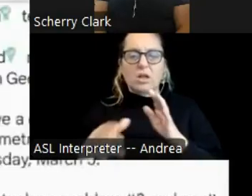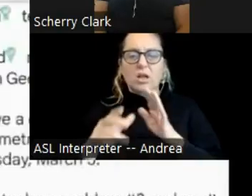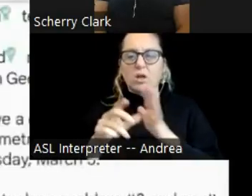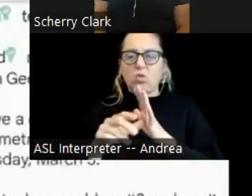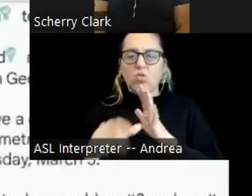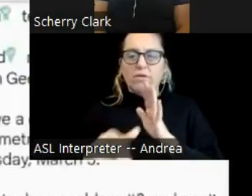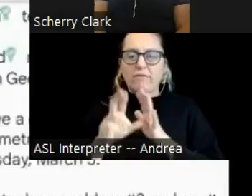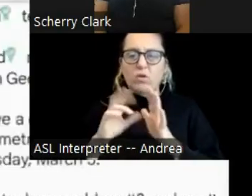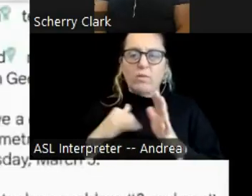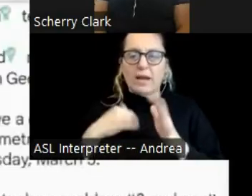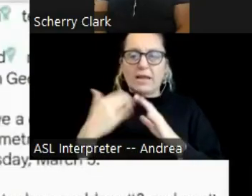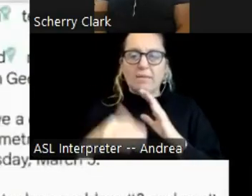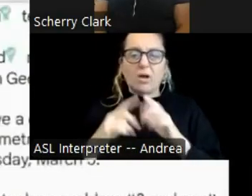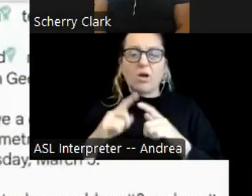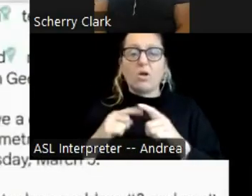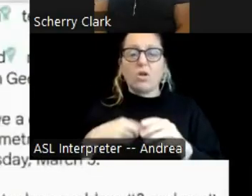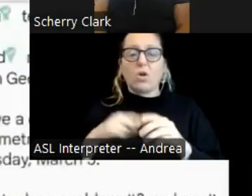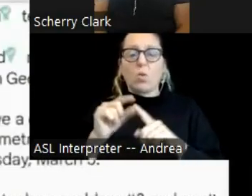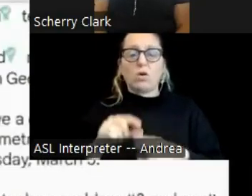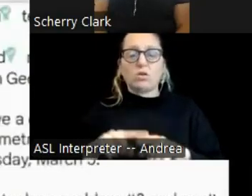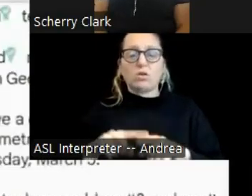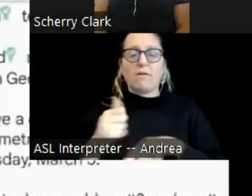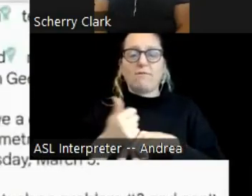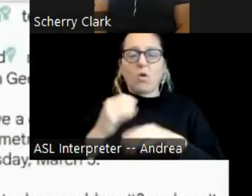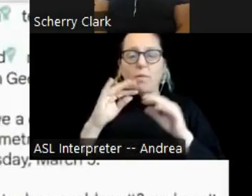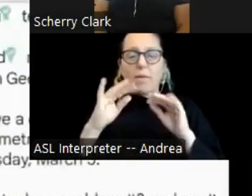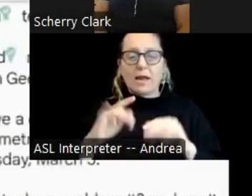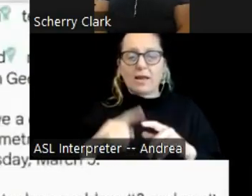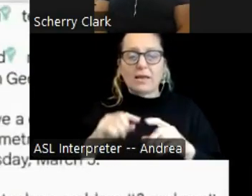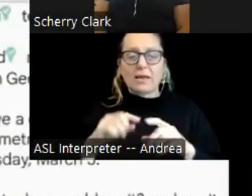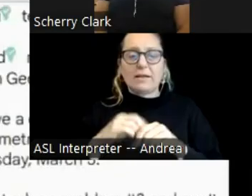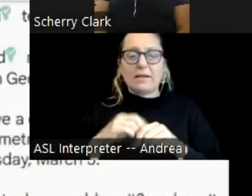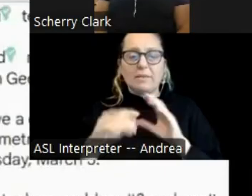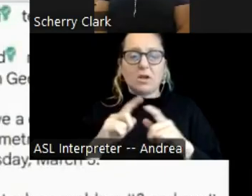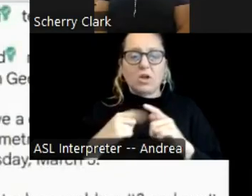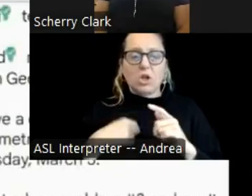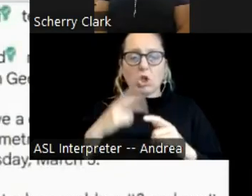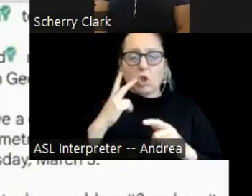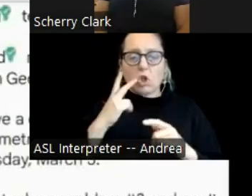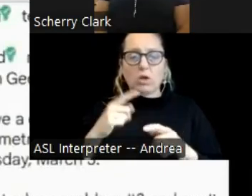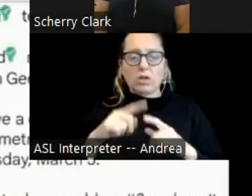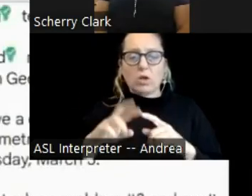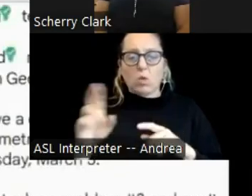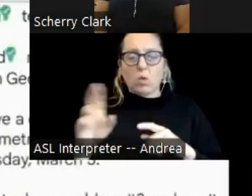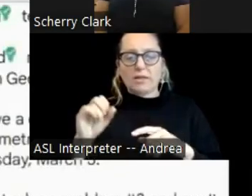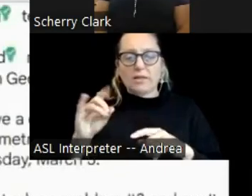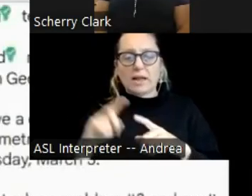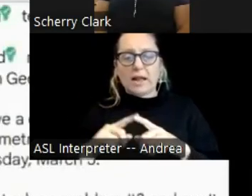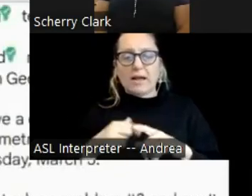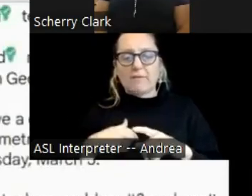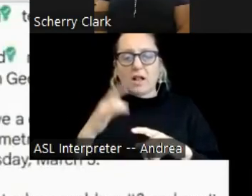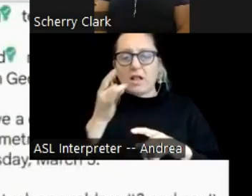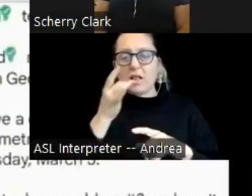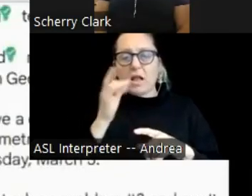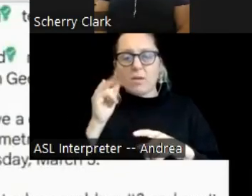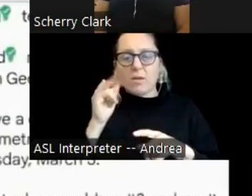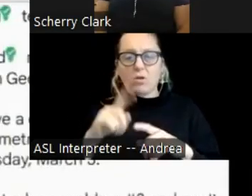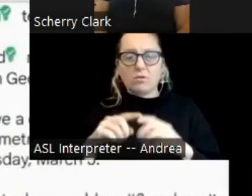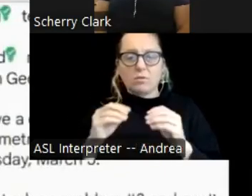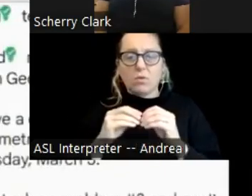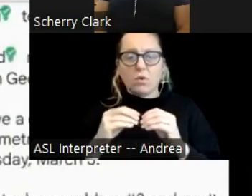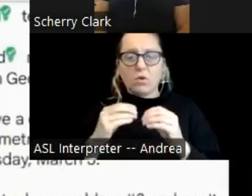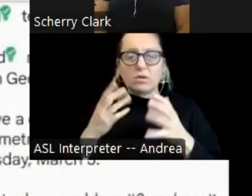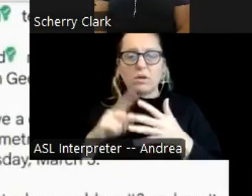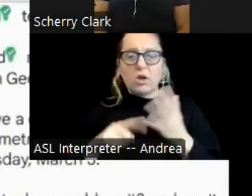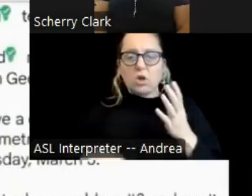are formatted in the email. Check out the right side. We have light bulbs with more suggestions. By the subject line, your subject line is too short. Capitalize